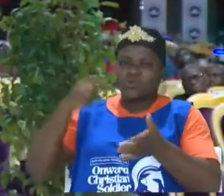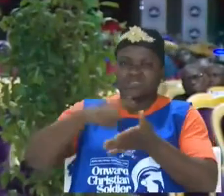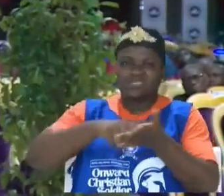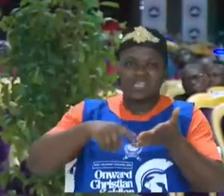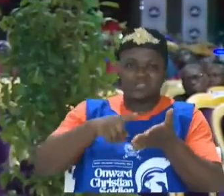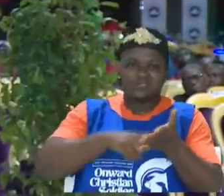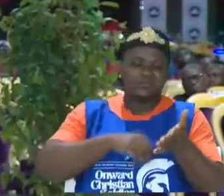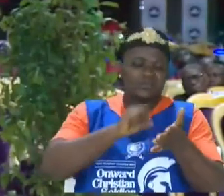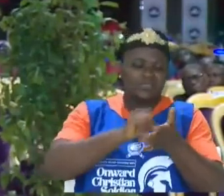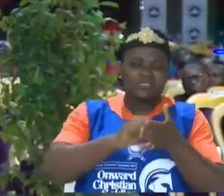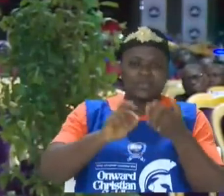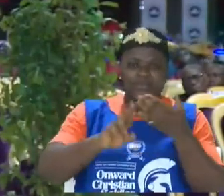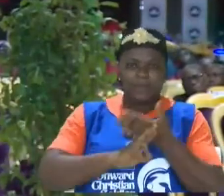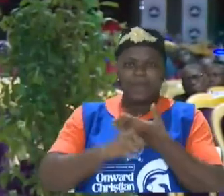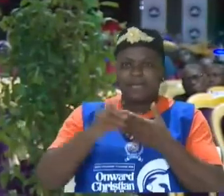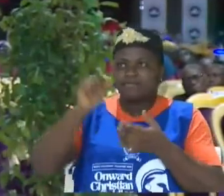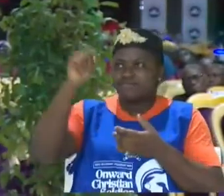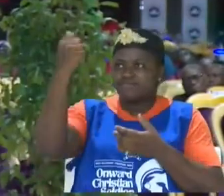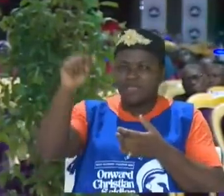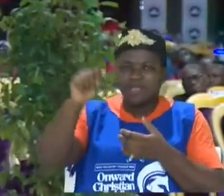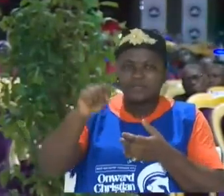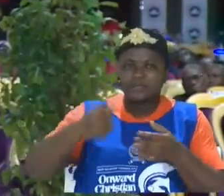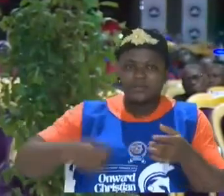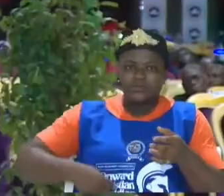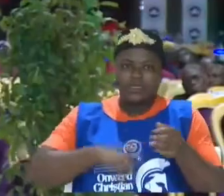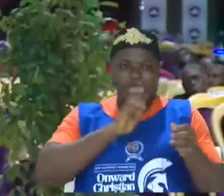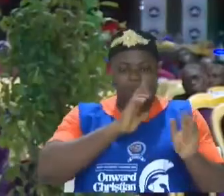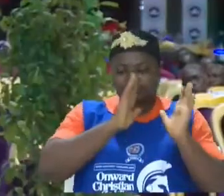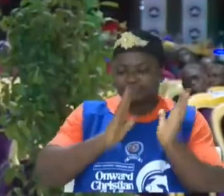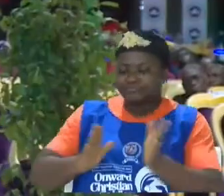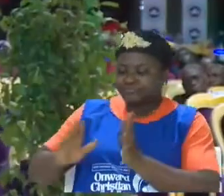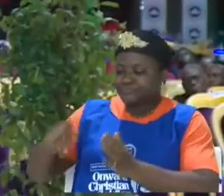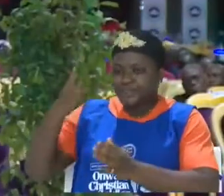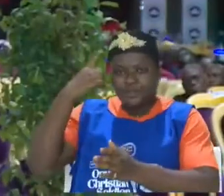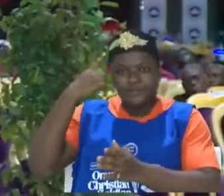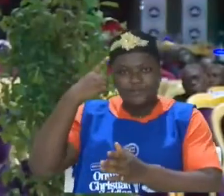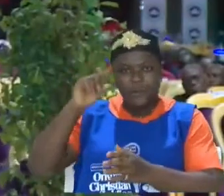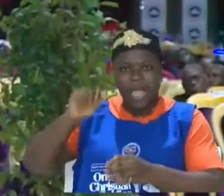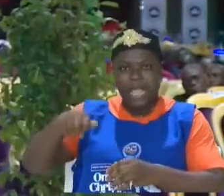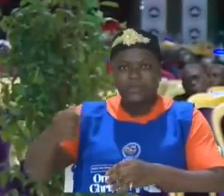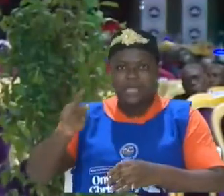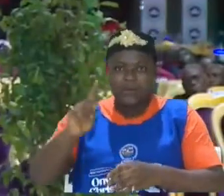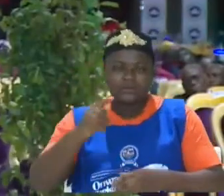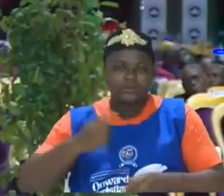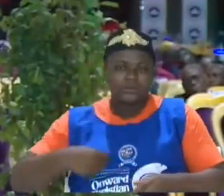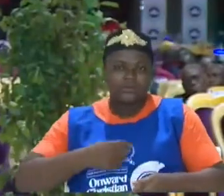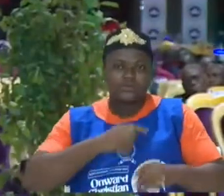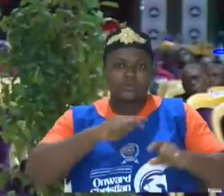September 10, we were scheduled for another one. And we went there. We took